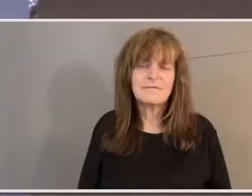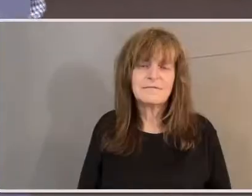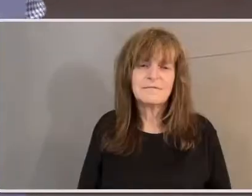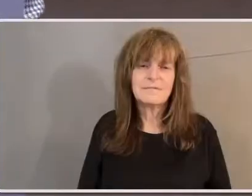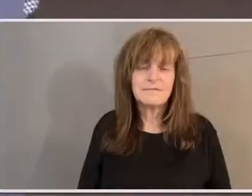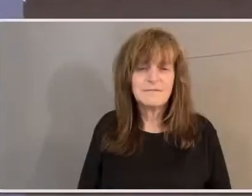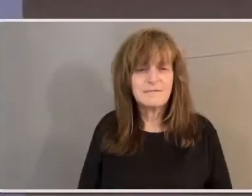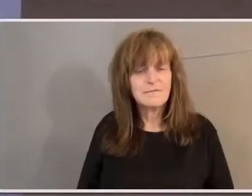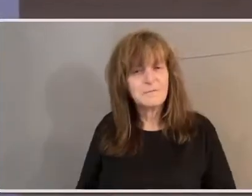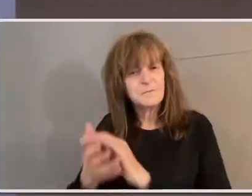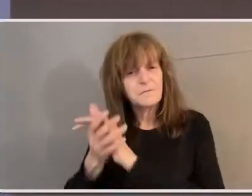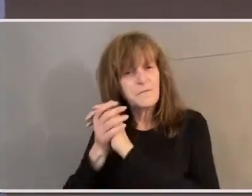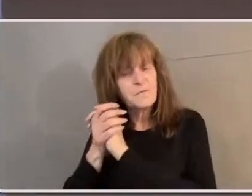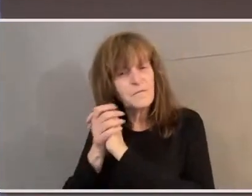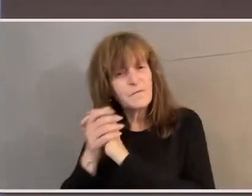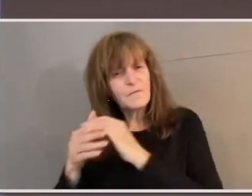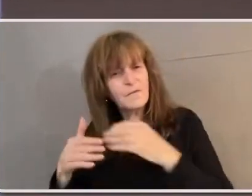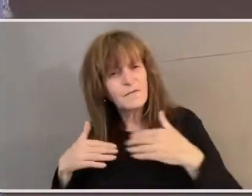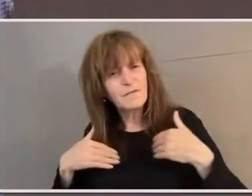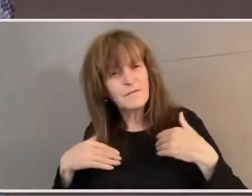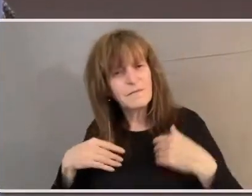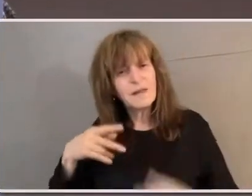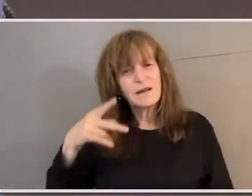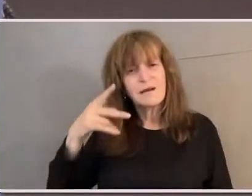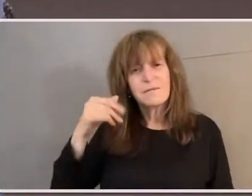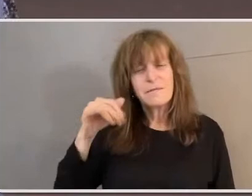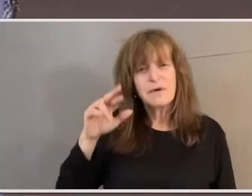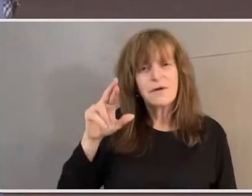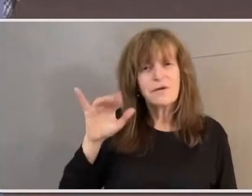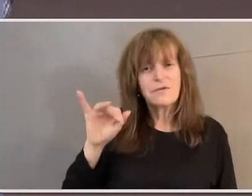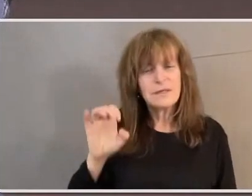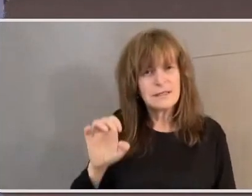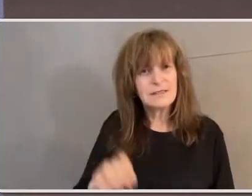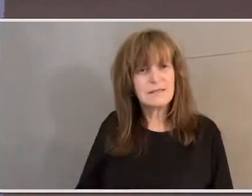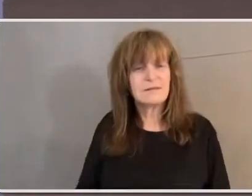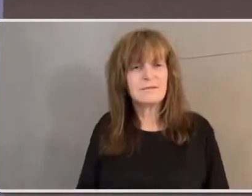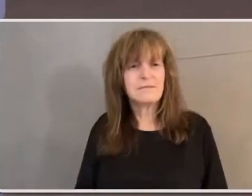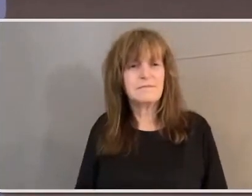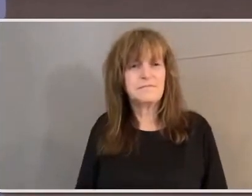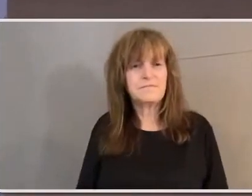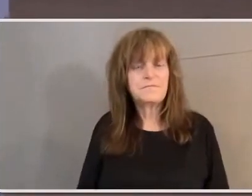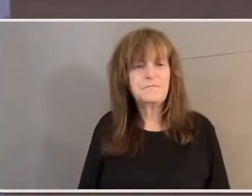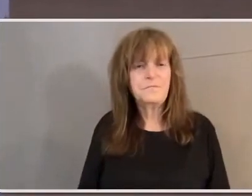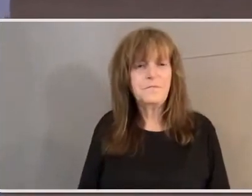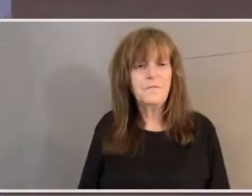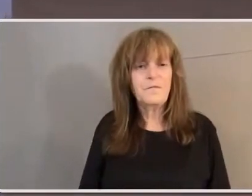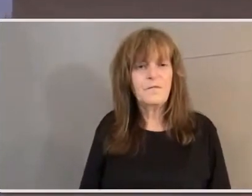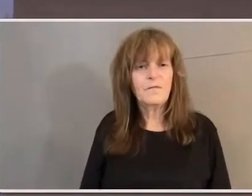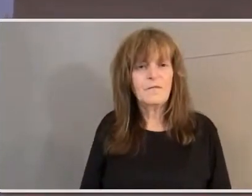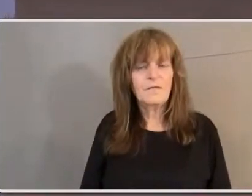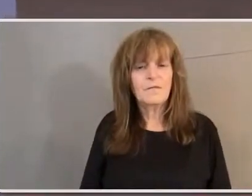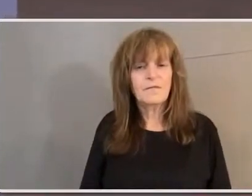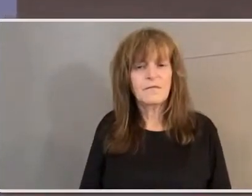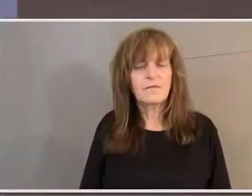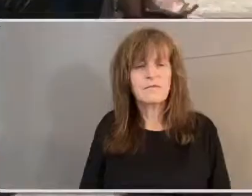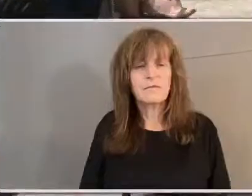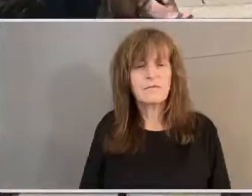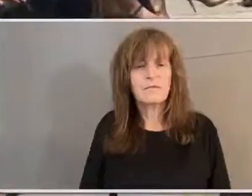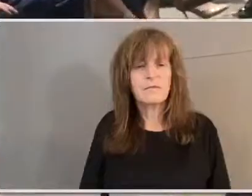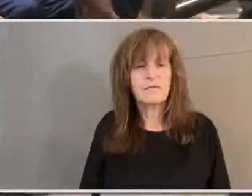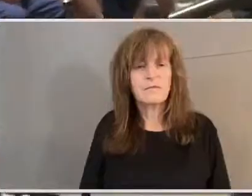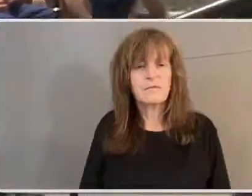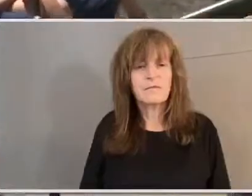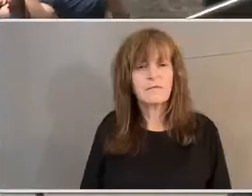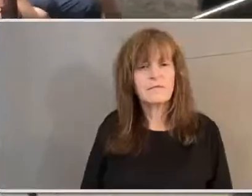Congratulations, Minister Peary. Graydon Smith becomes Minister of